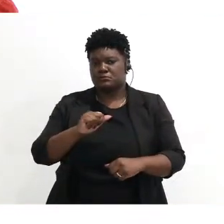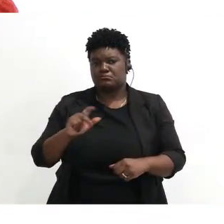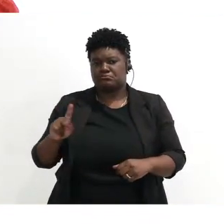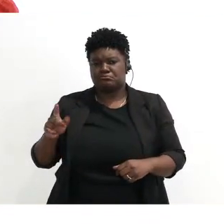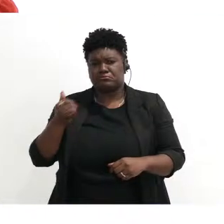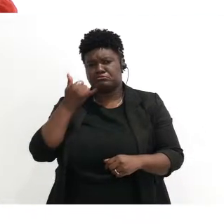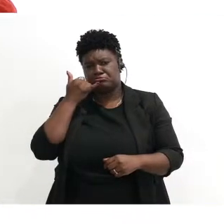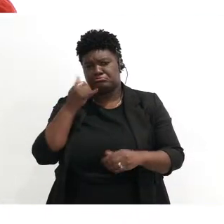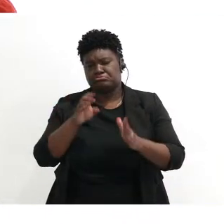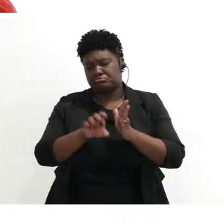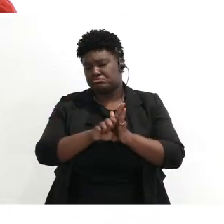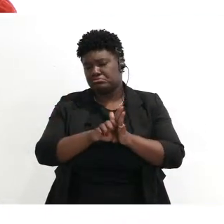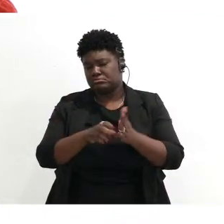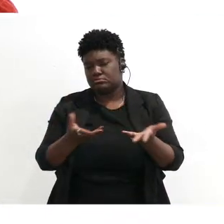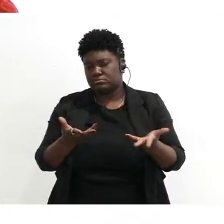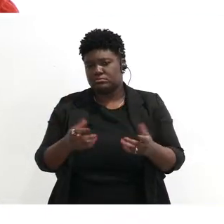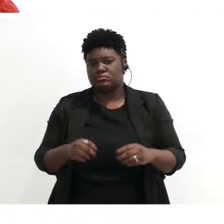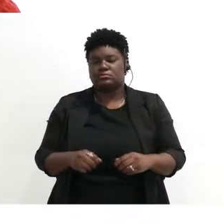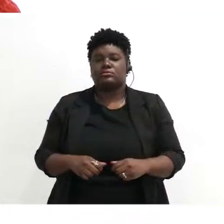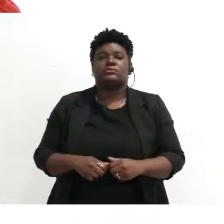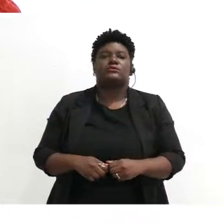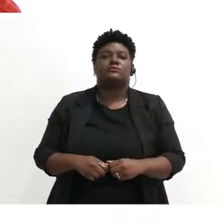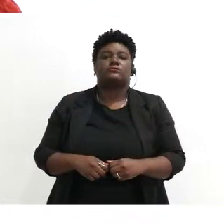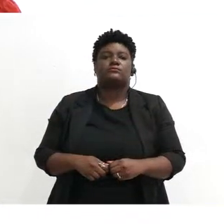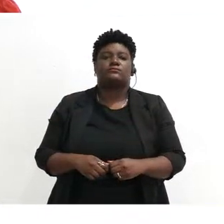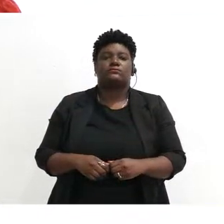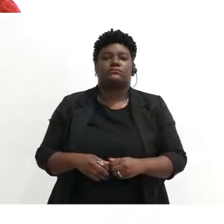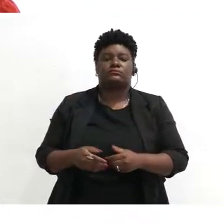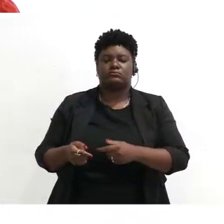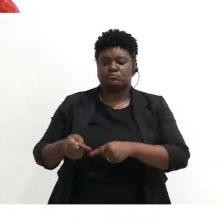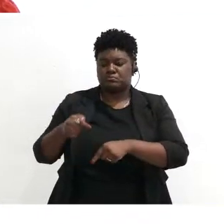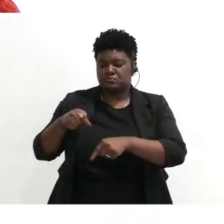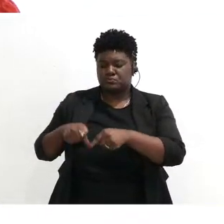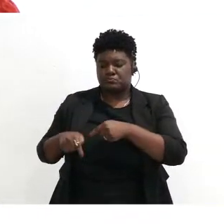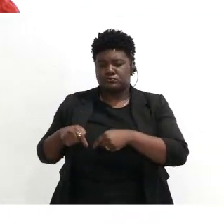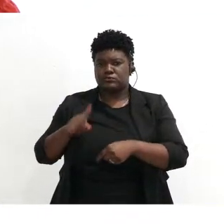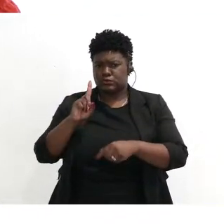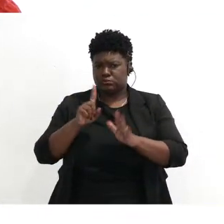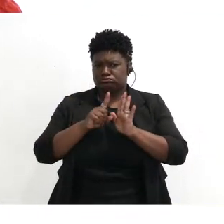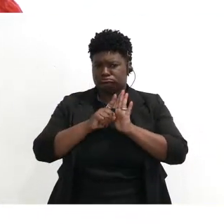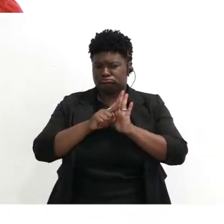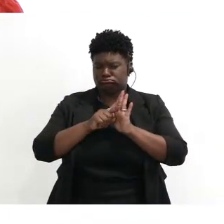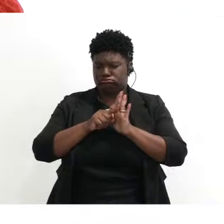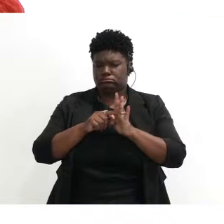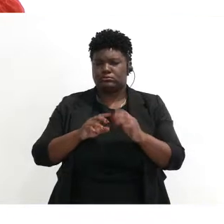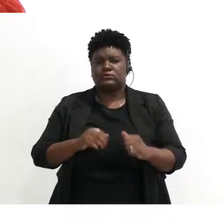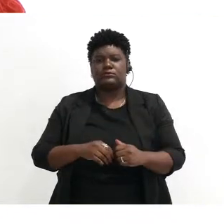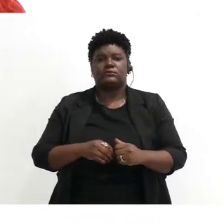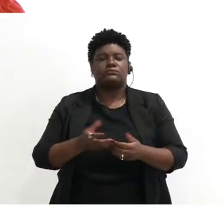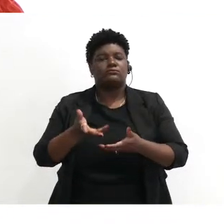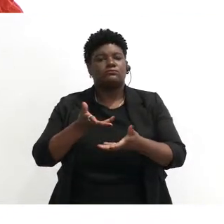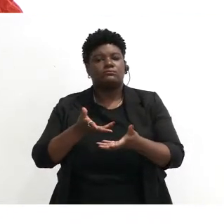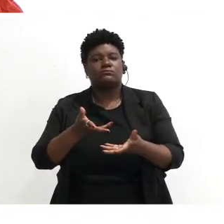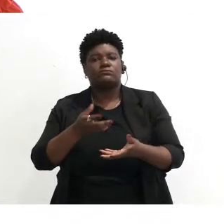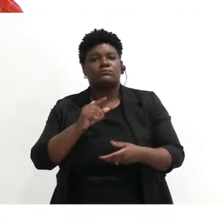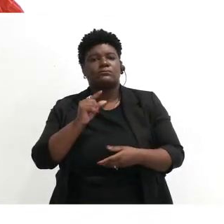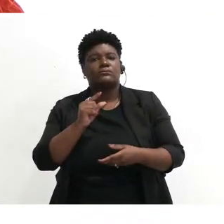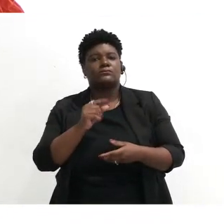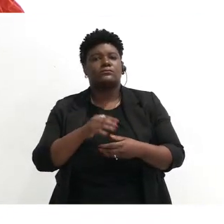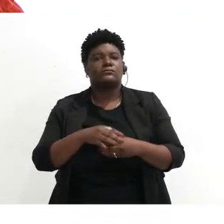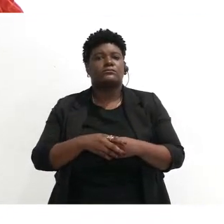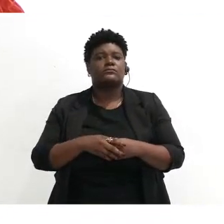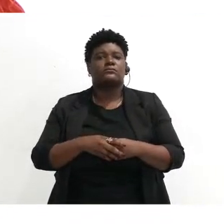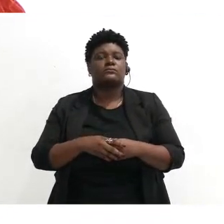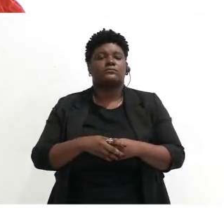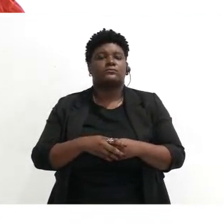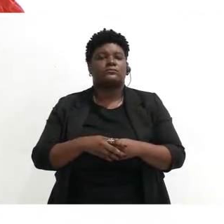I'll step back just a minute and I guess talk about sort of the history. I'm not going to go through obviously